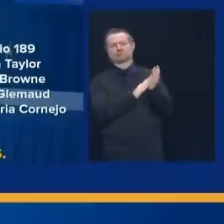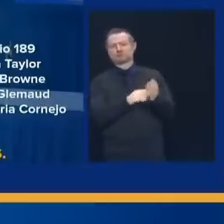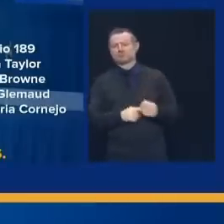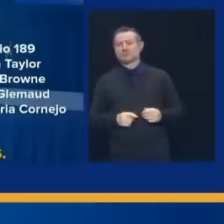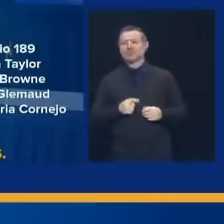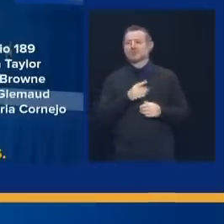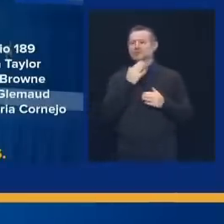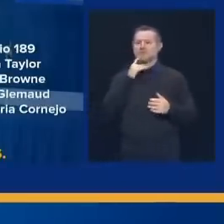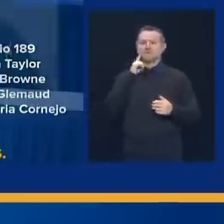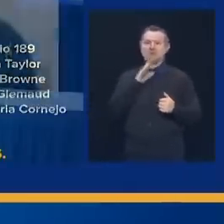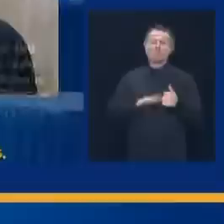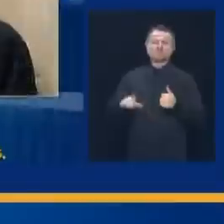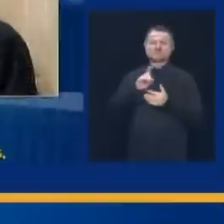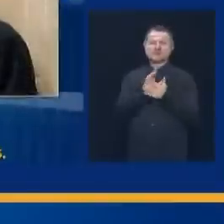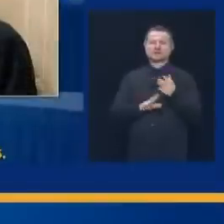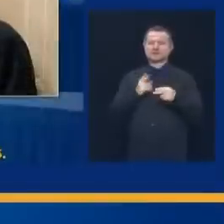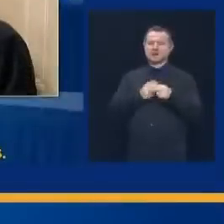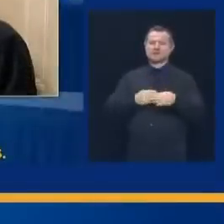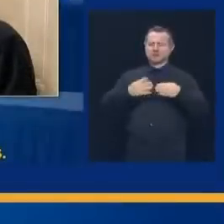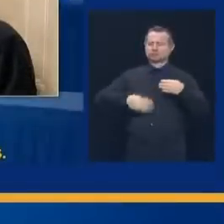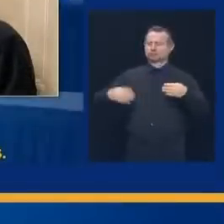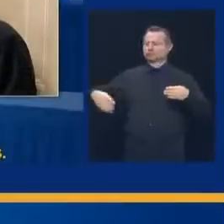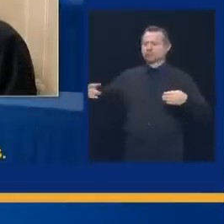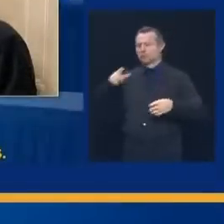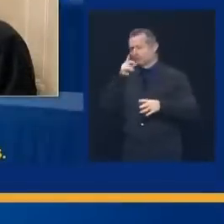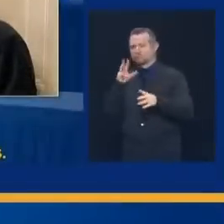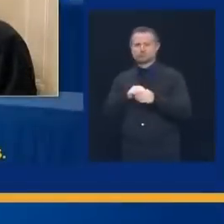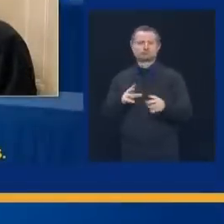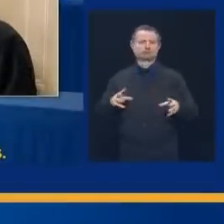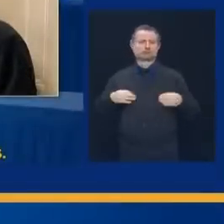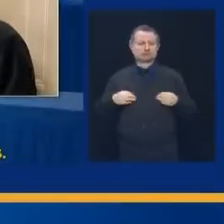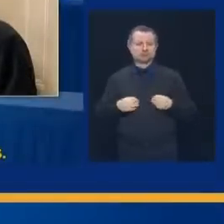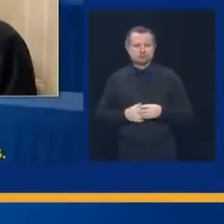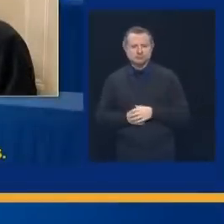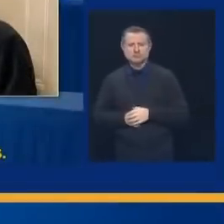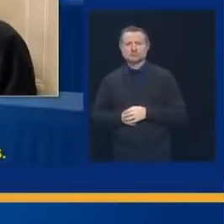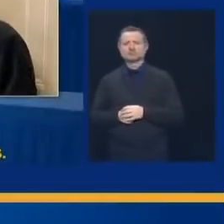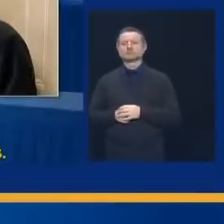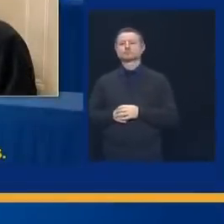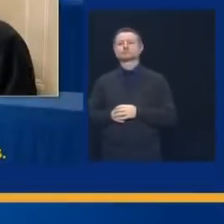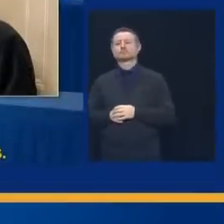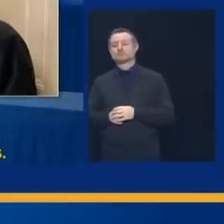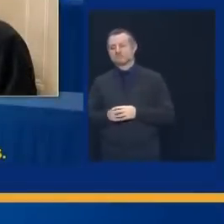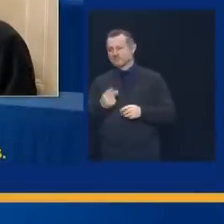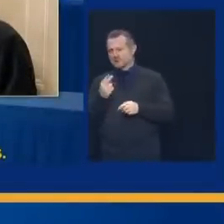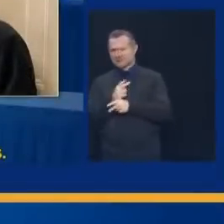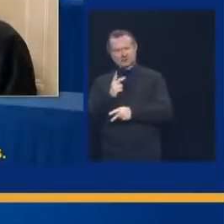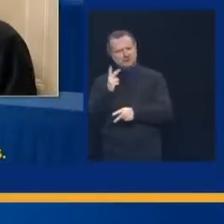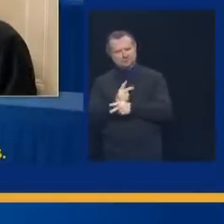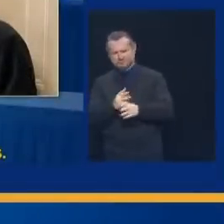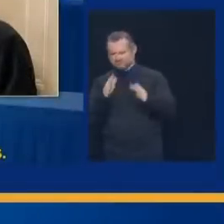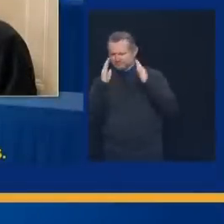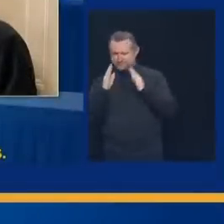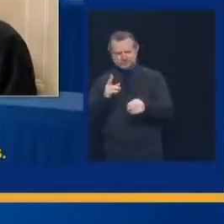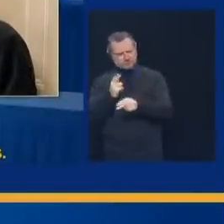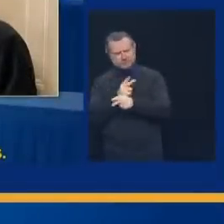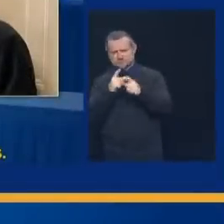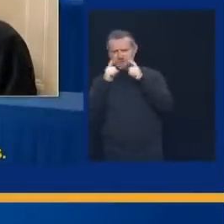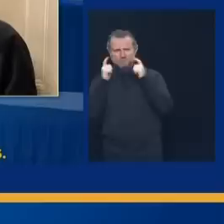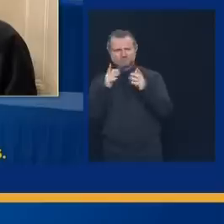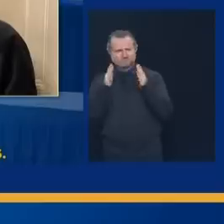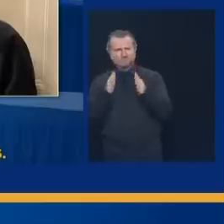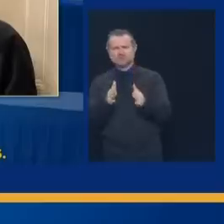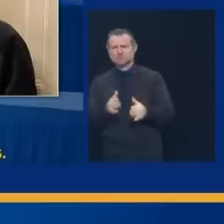designers who really stepped up to do this. To keep masks in the spotlight, we're kicking off the Mask Up